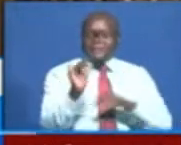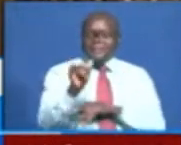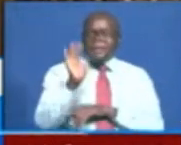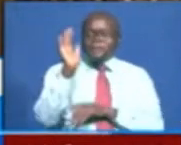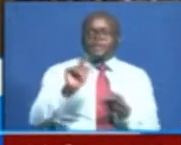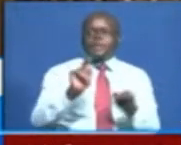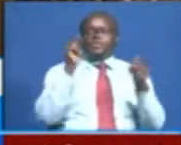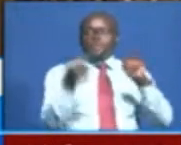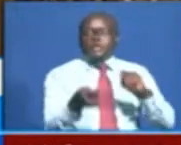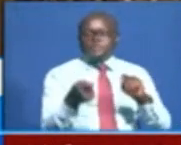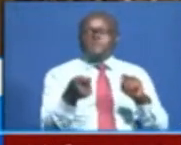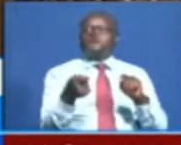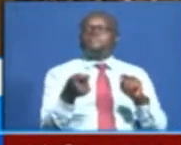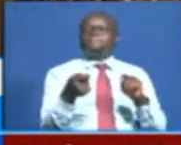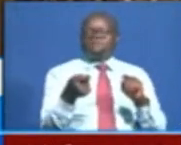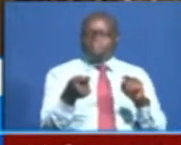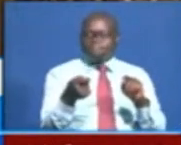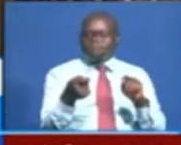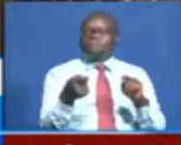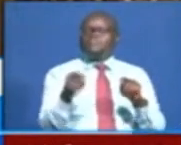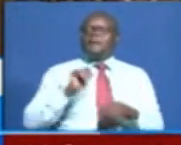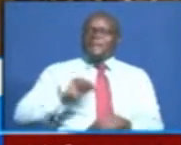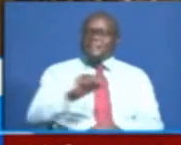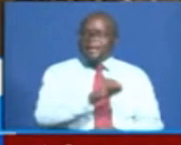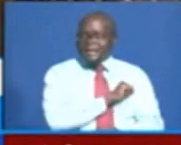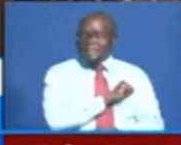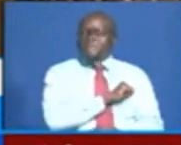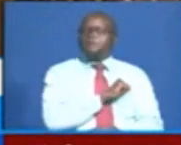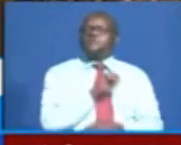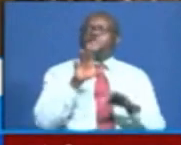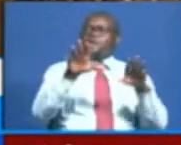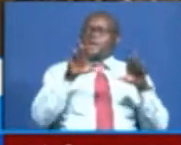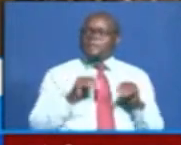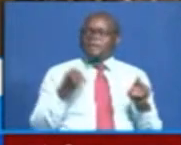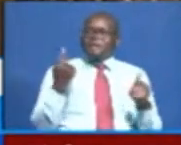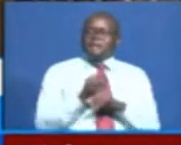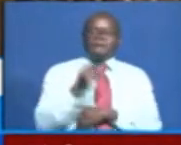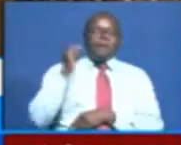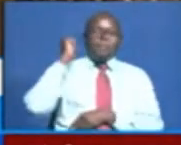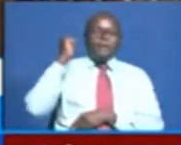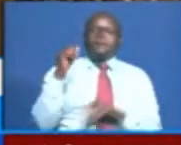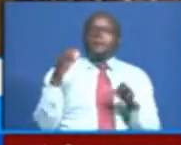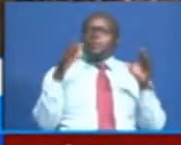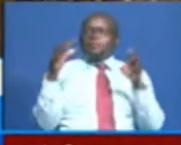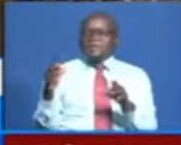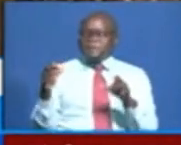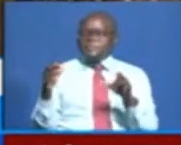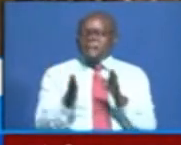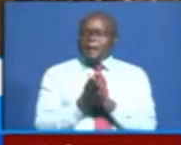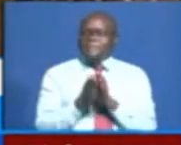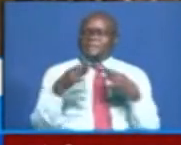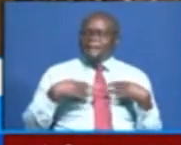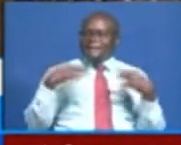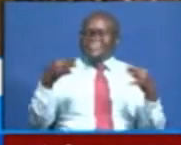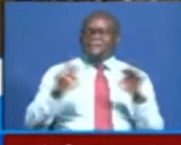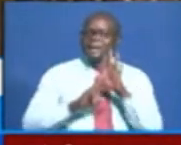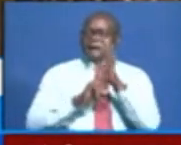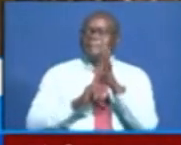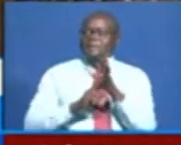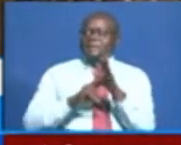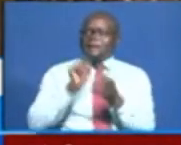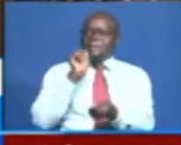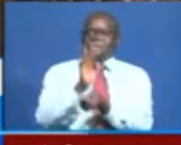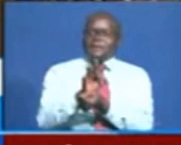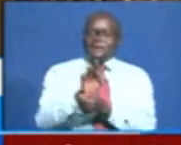transform and invigorate the Senate to embrace the various political shades and interests represented in the 13th